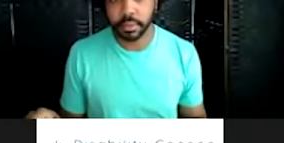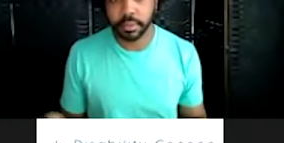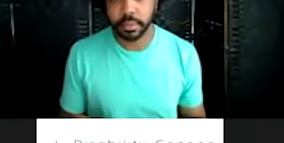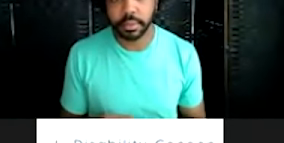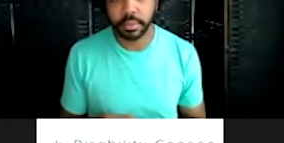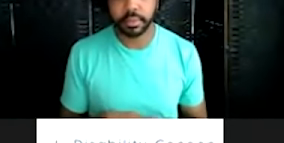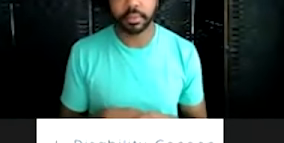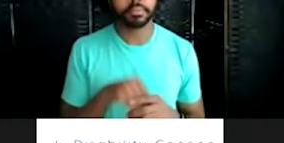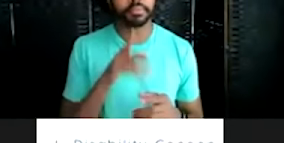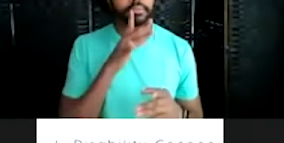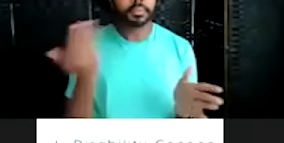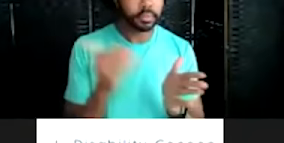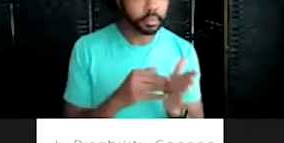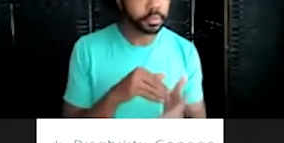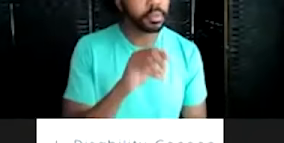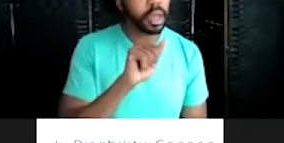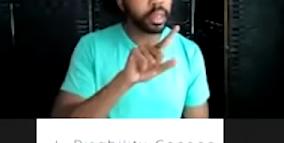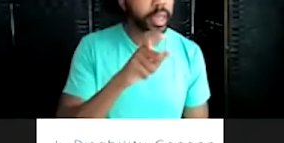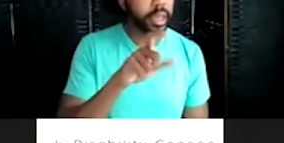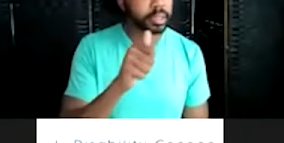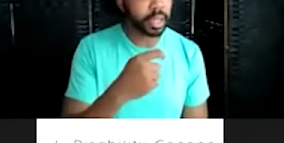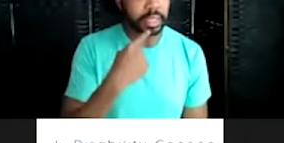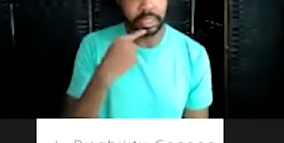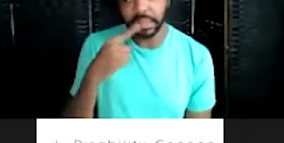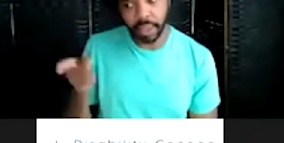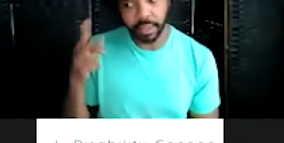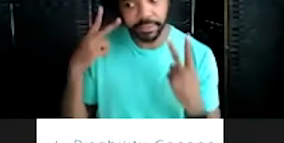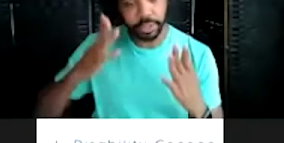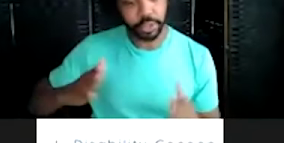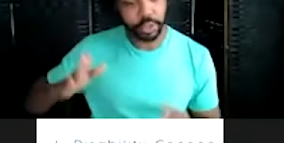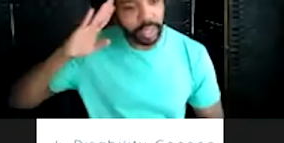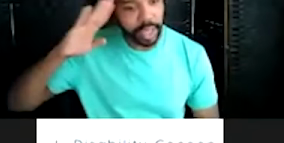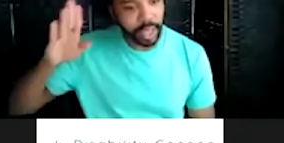Alexa, say hi to our visitors.